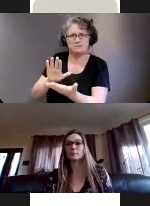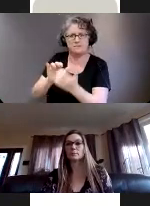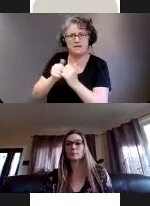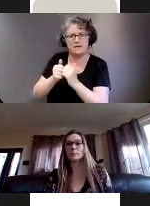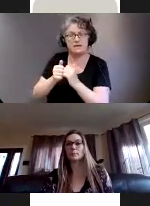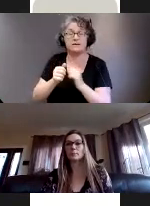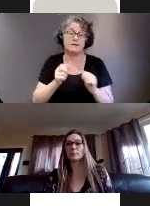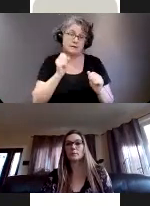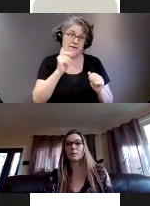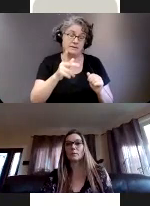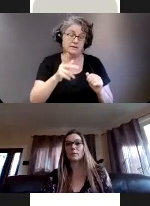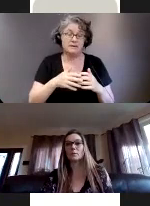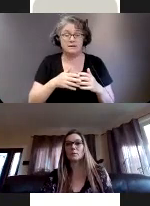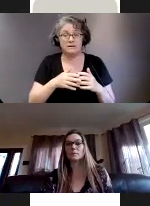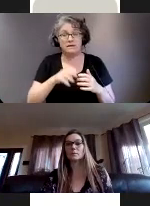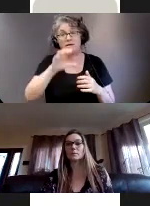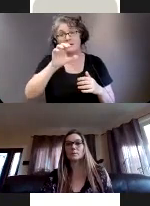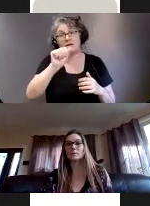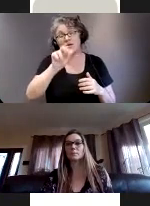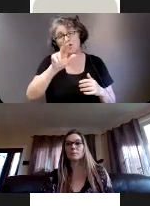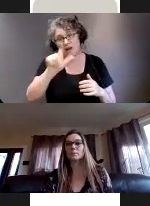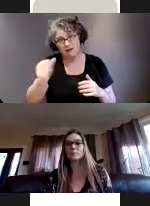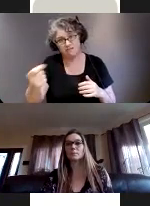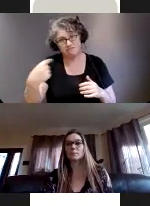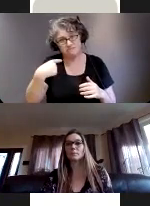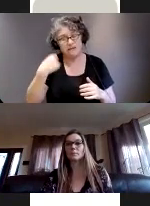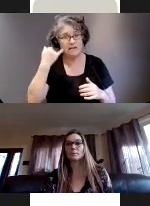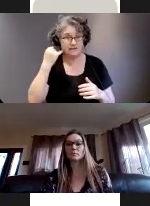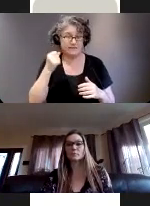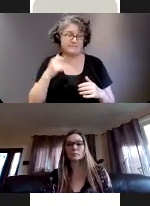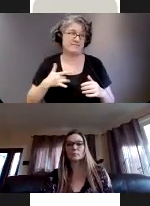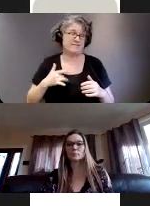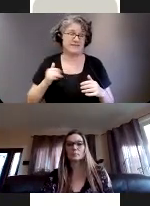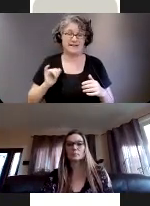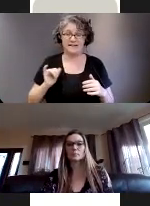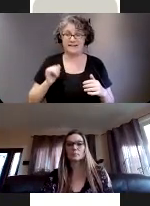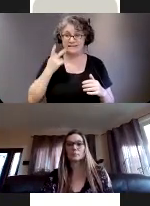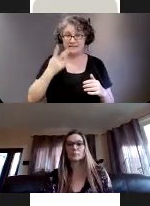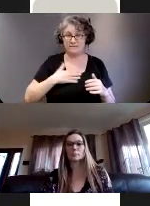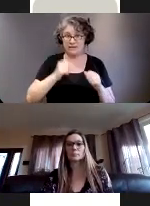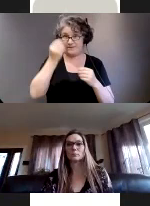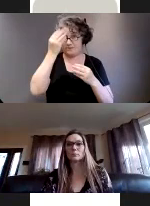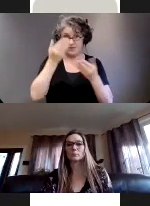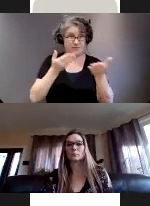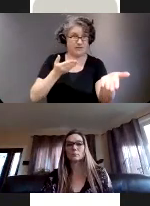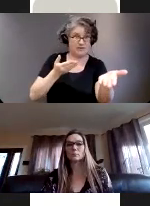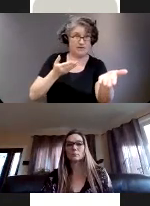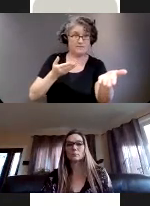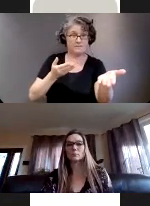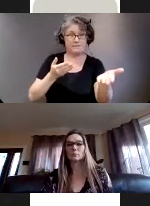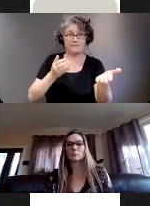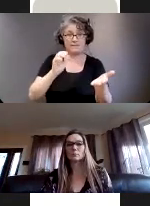Okay, so Carla, I feel like if you can see my my information up there,